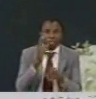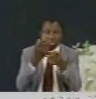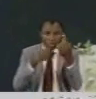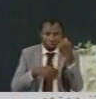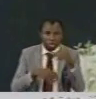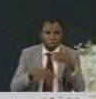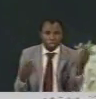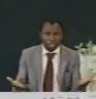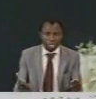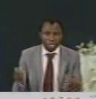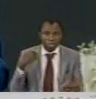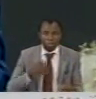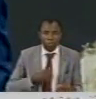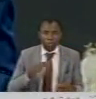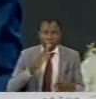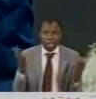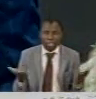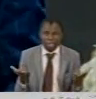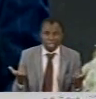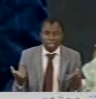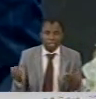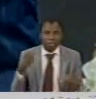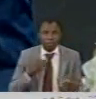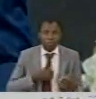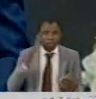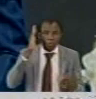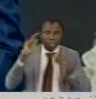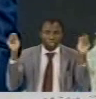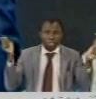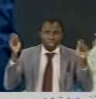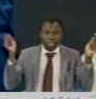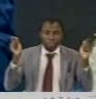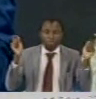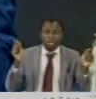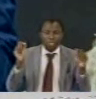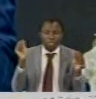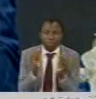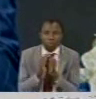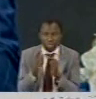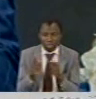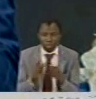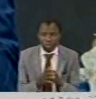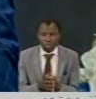here, we celebrate with you. We celebrate with you.